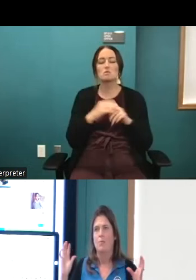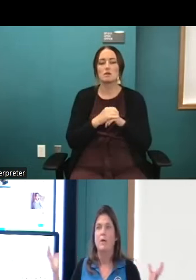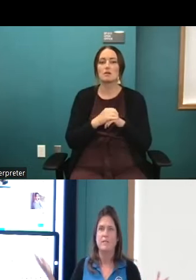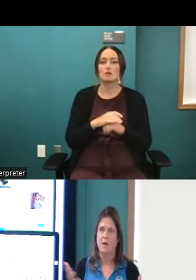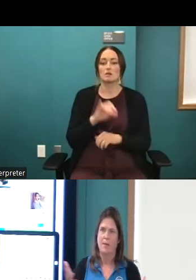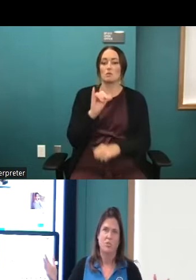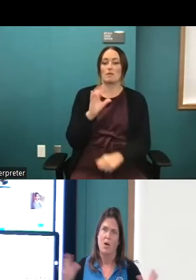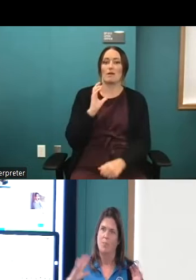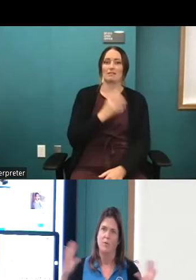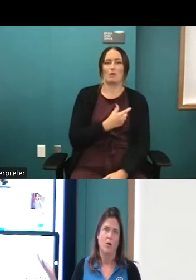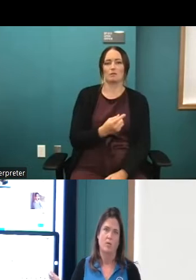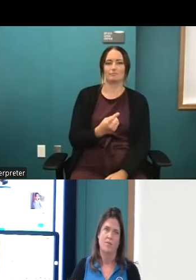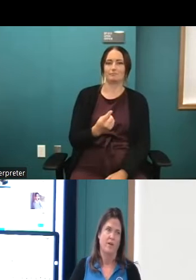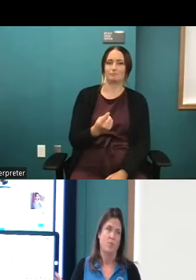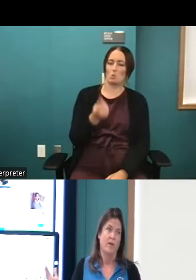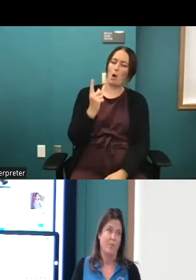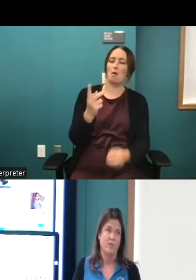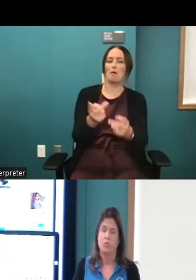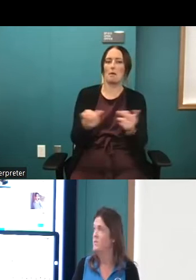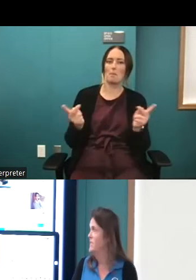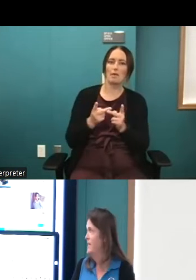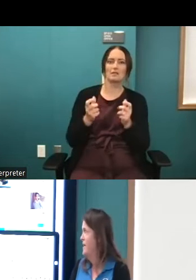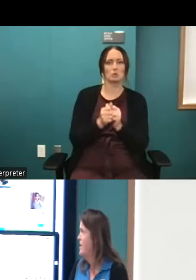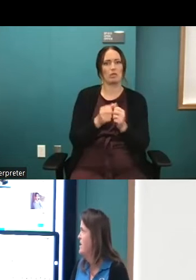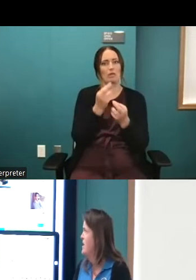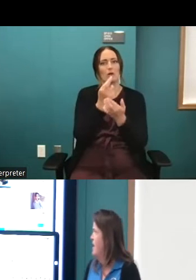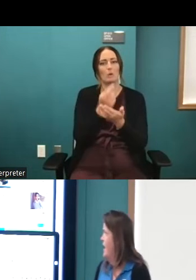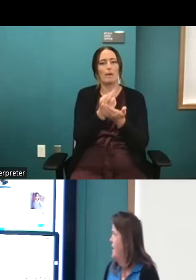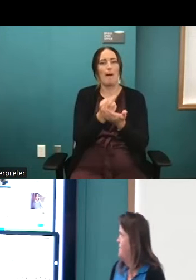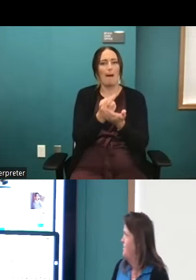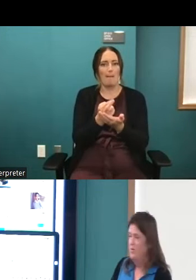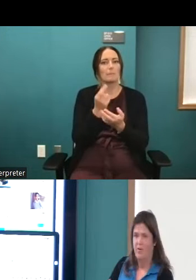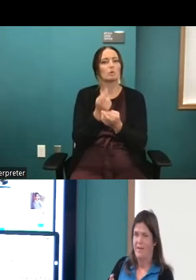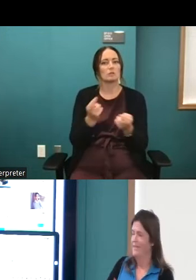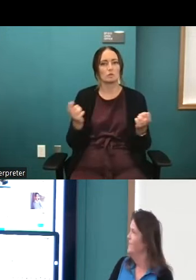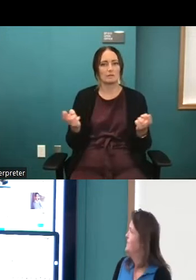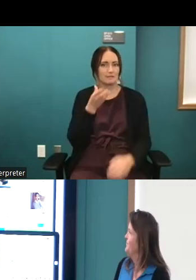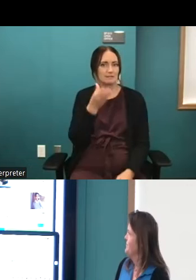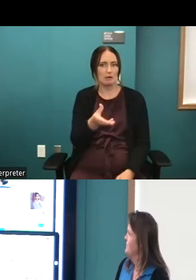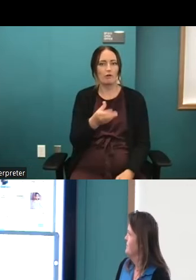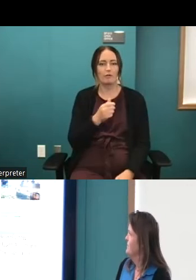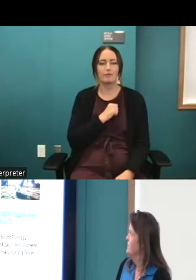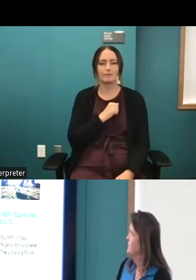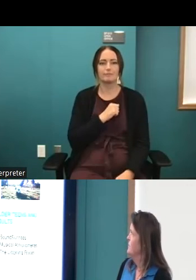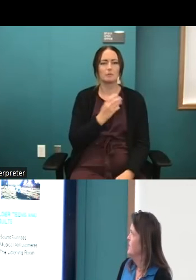our one-stop shop with all different rehab resources in there. You can go ahead and click.